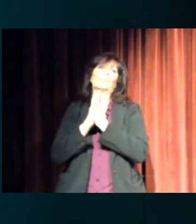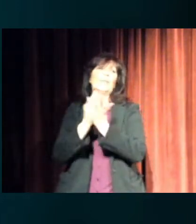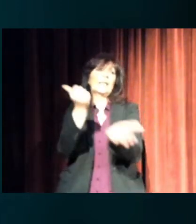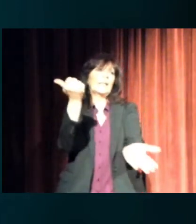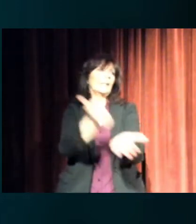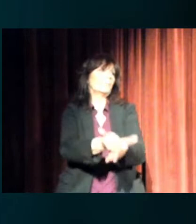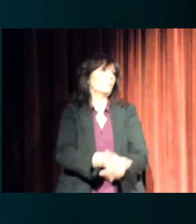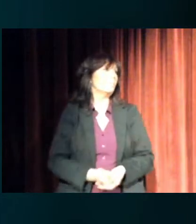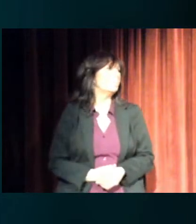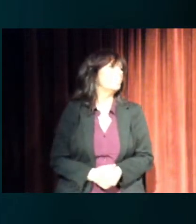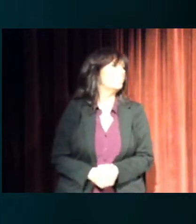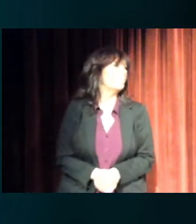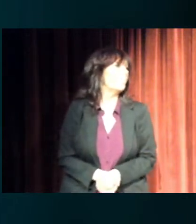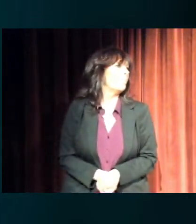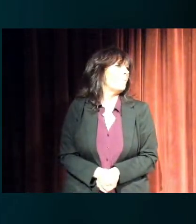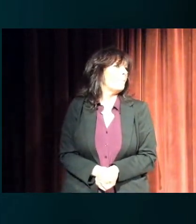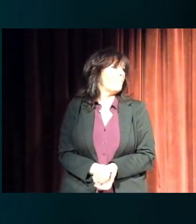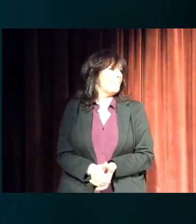Amen.